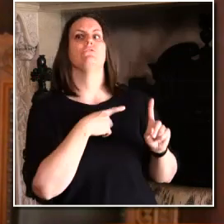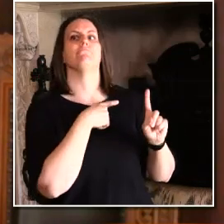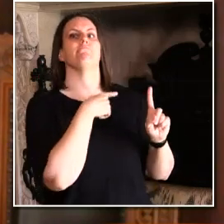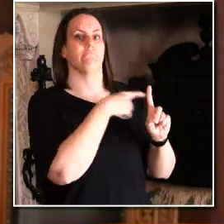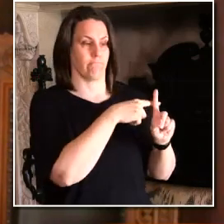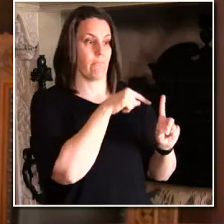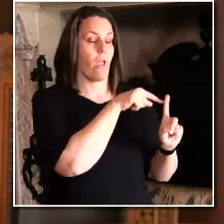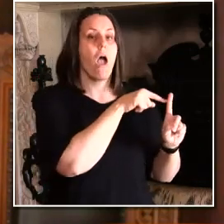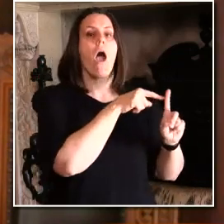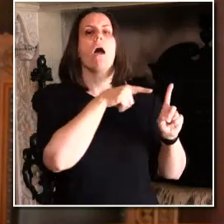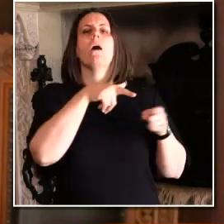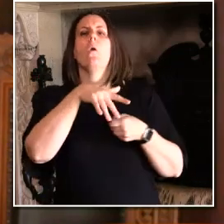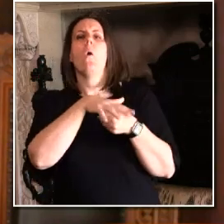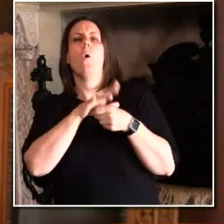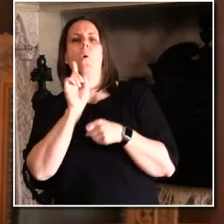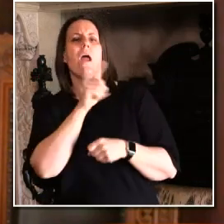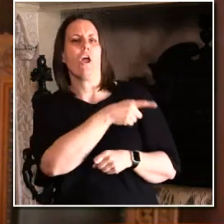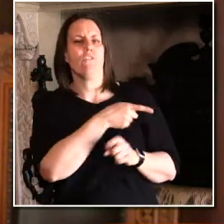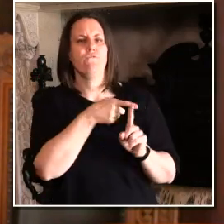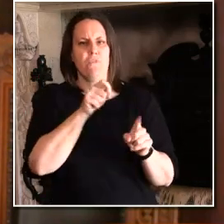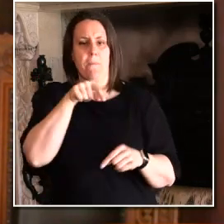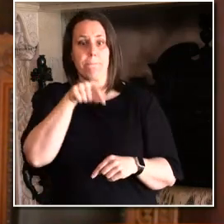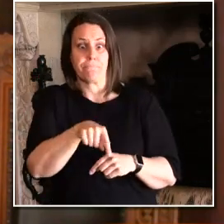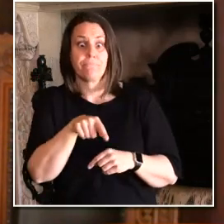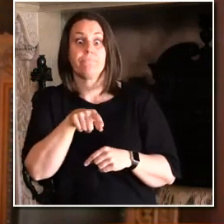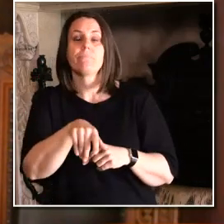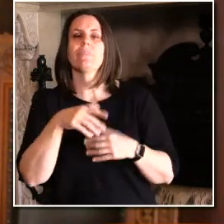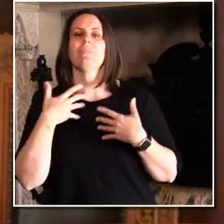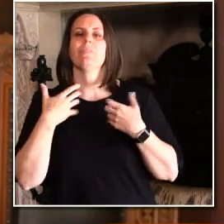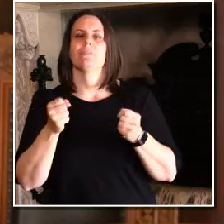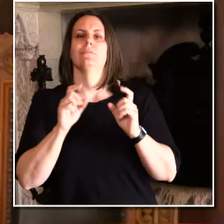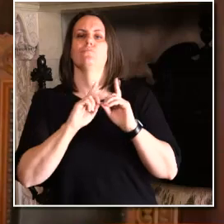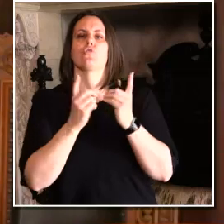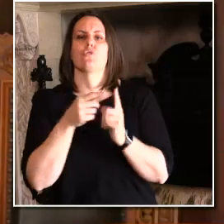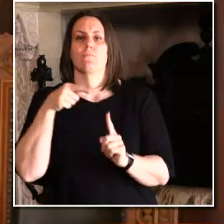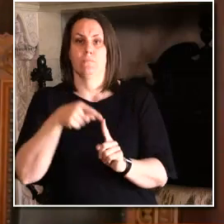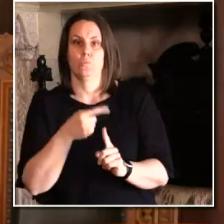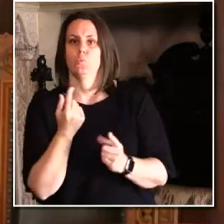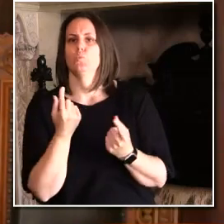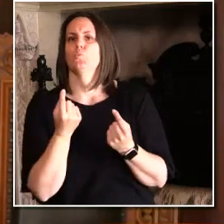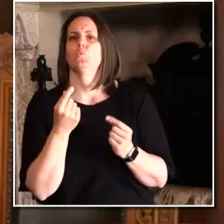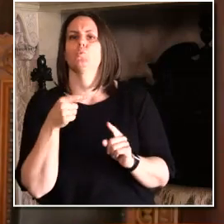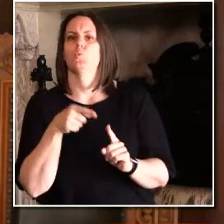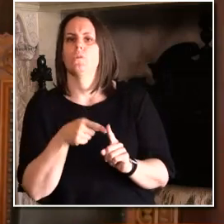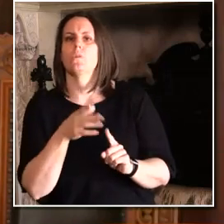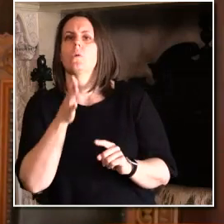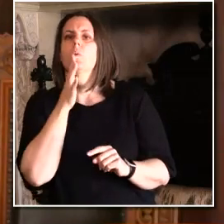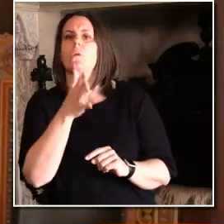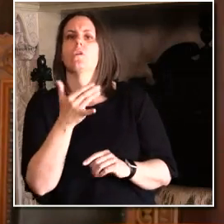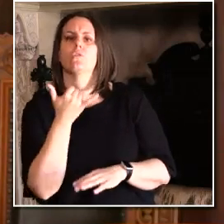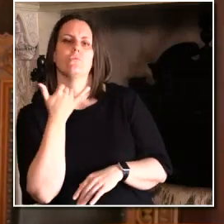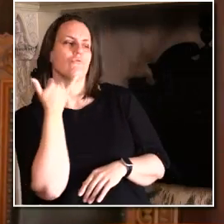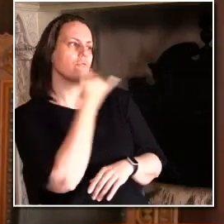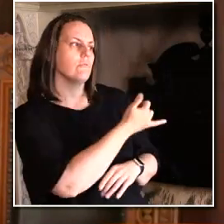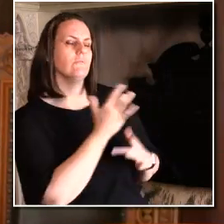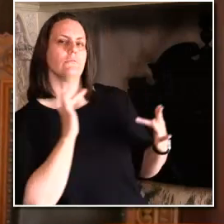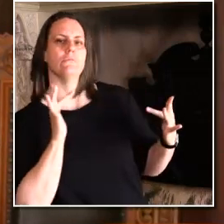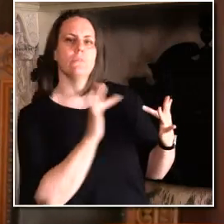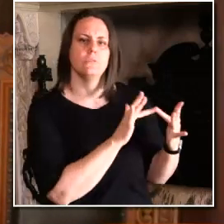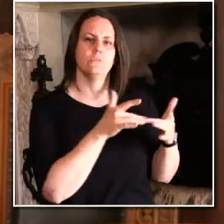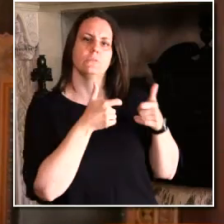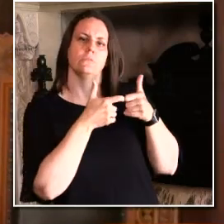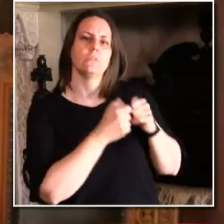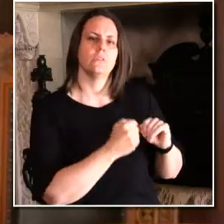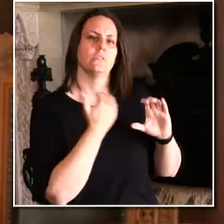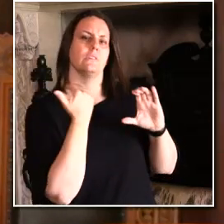the epicenter of where this work happens in Wisconsin. The local health department reaches out to that individual and does an interview with them.